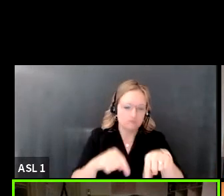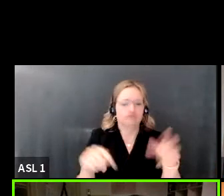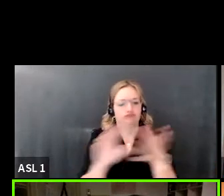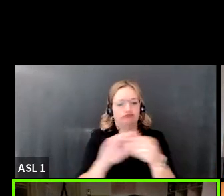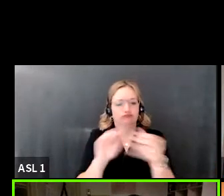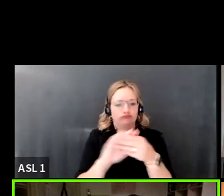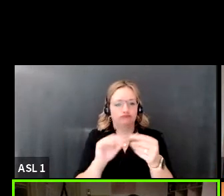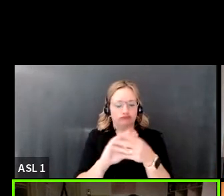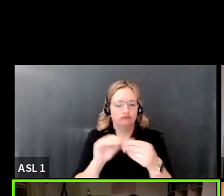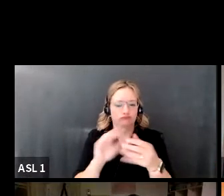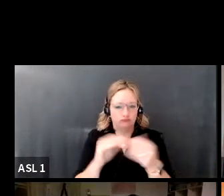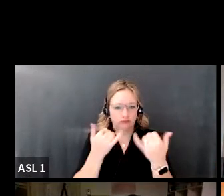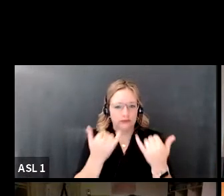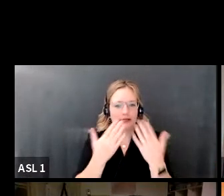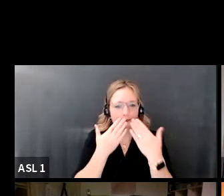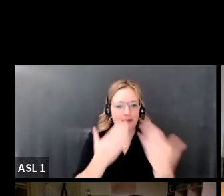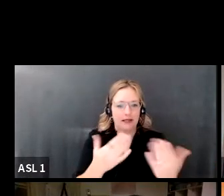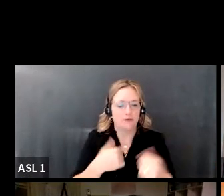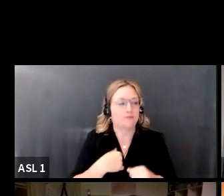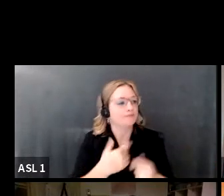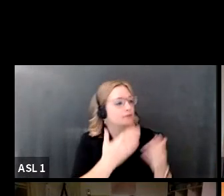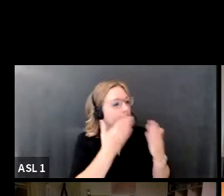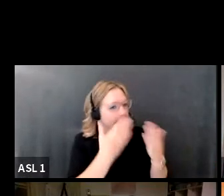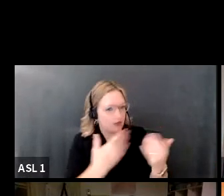speak us to speak with us